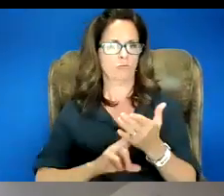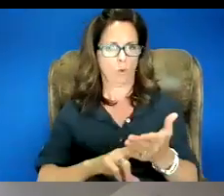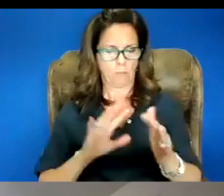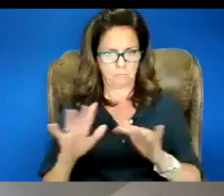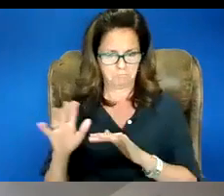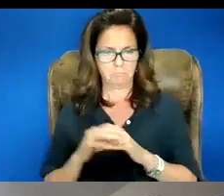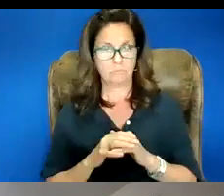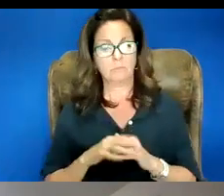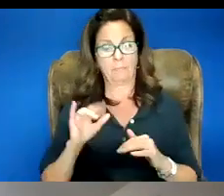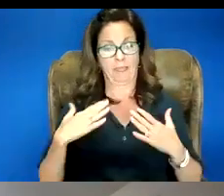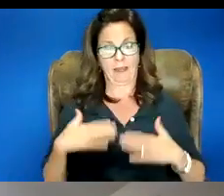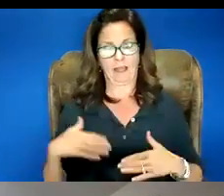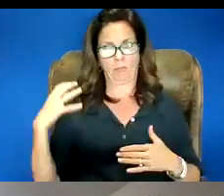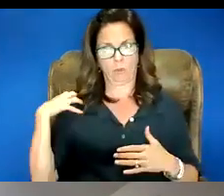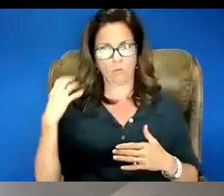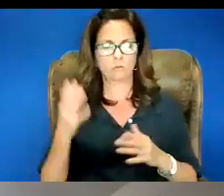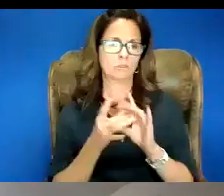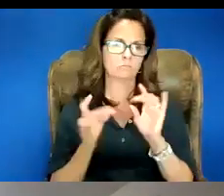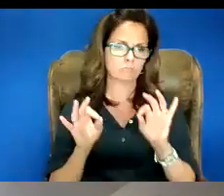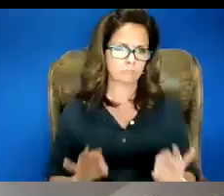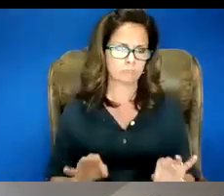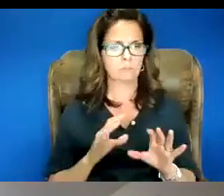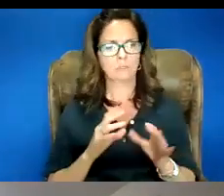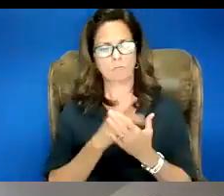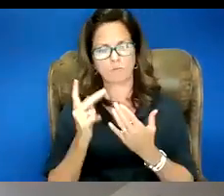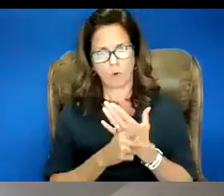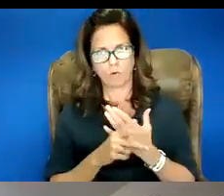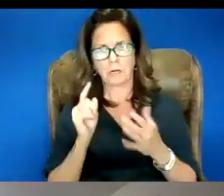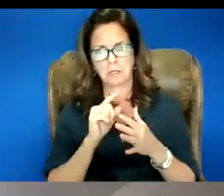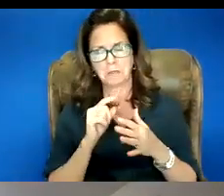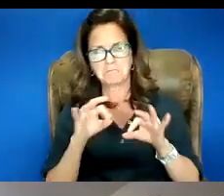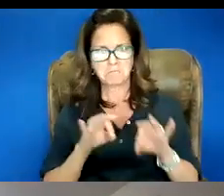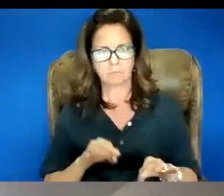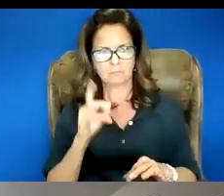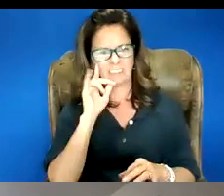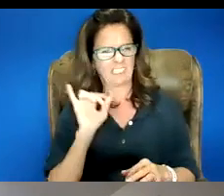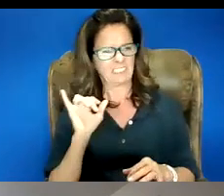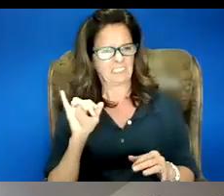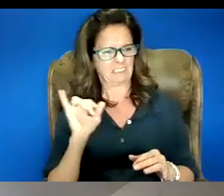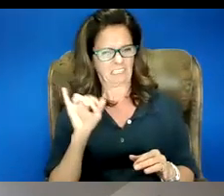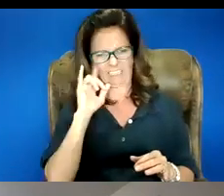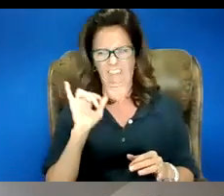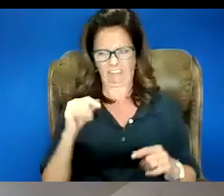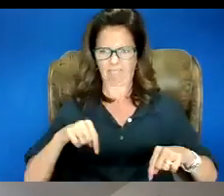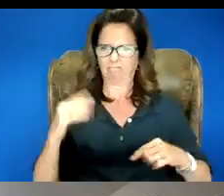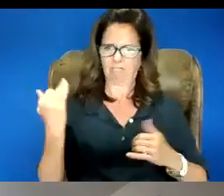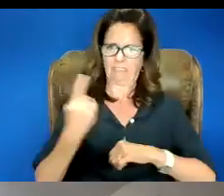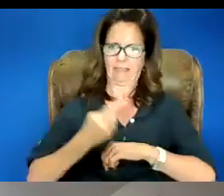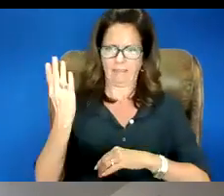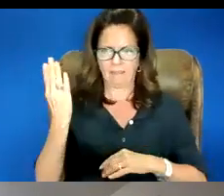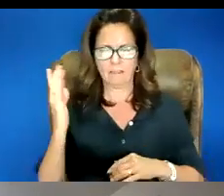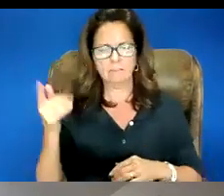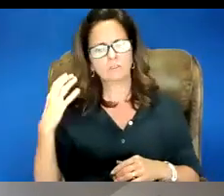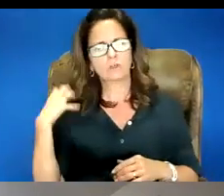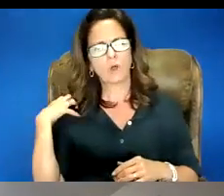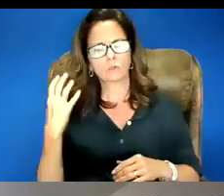health coach will walk through the program kind of like we did here, but in some detail, and answer some questions. And they'll